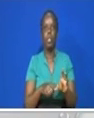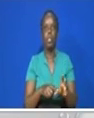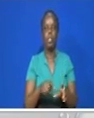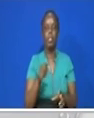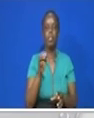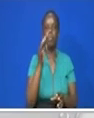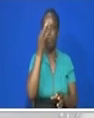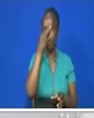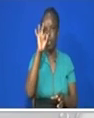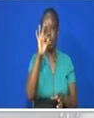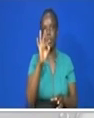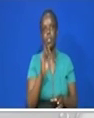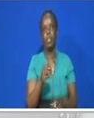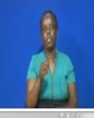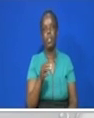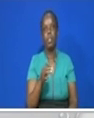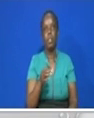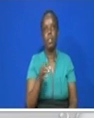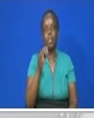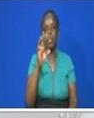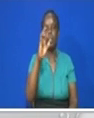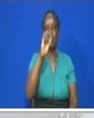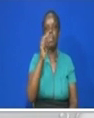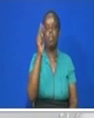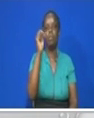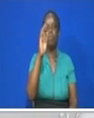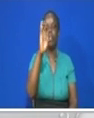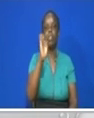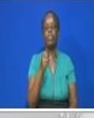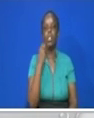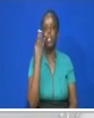about France. So those are the three